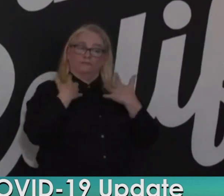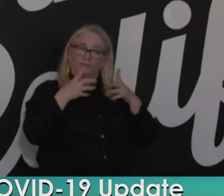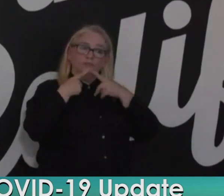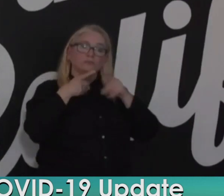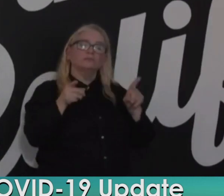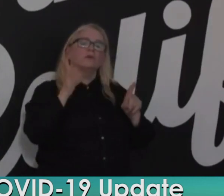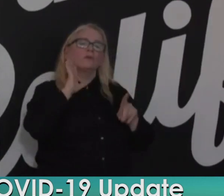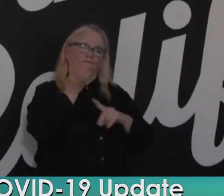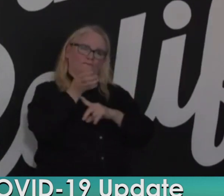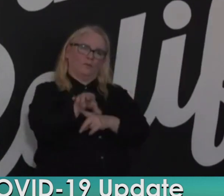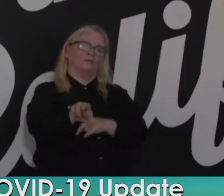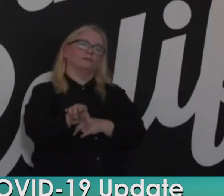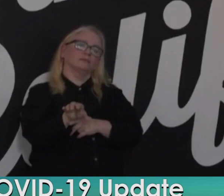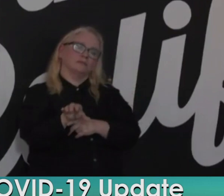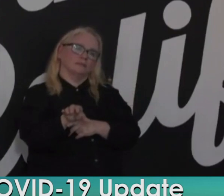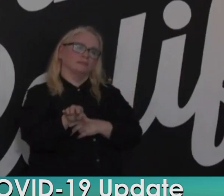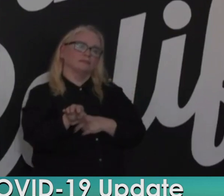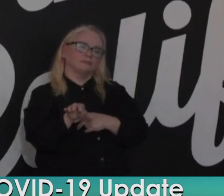terms of